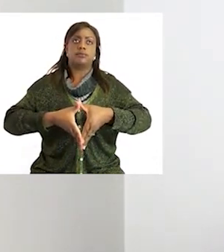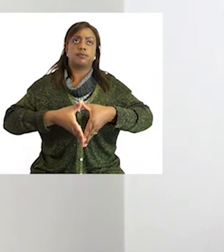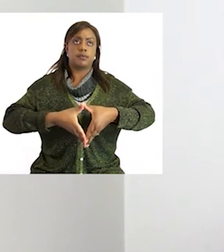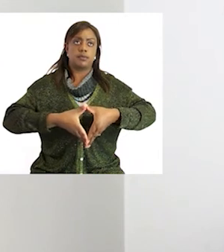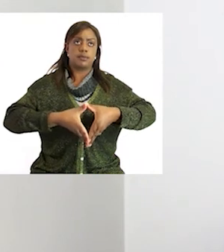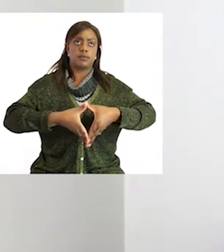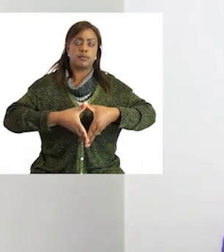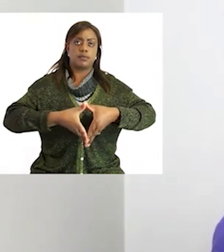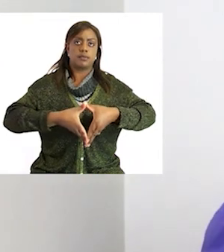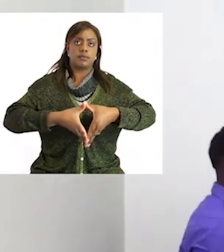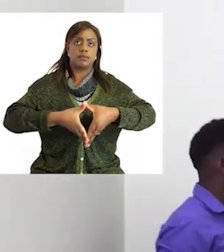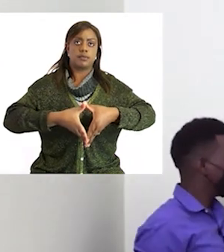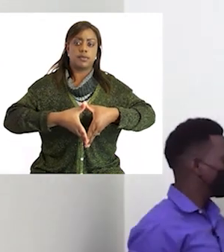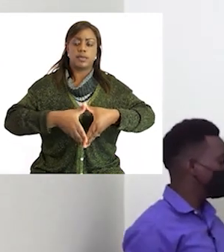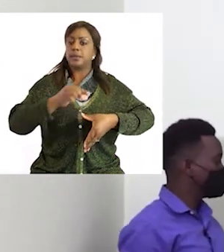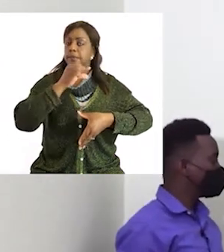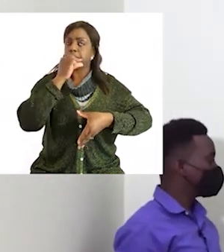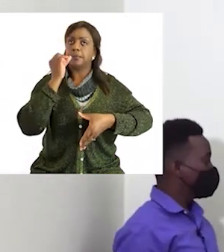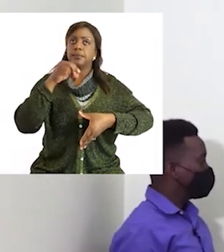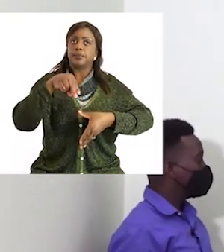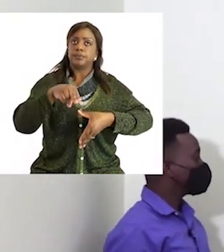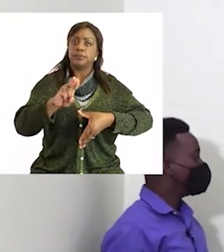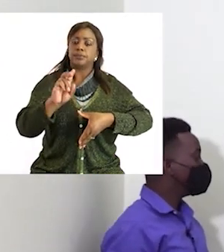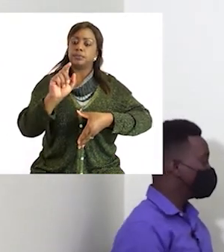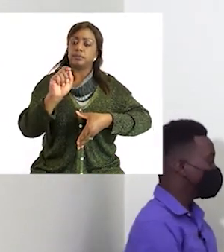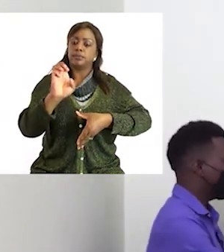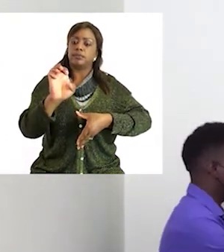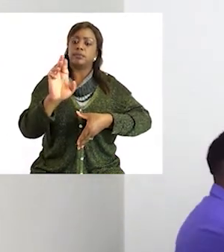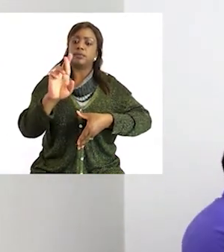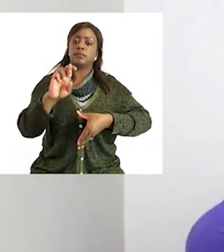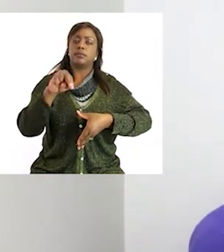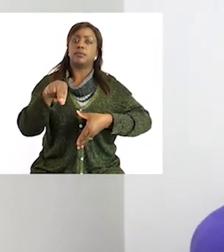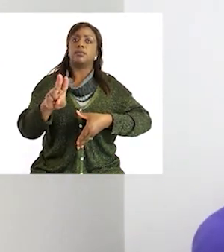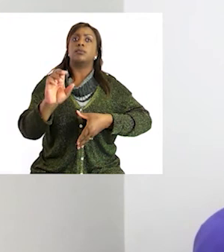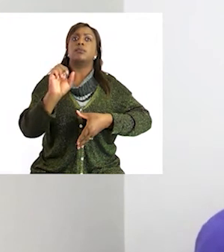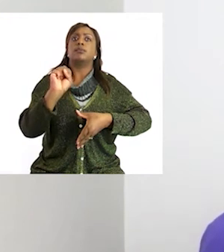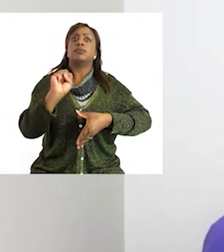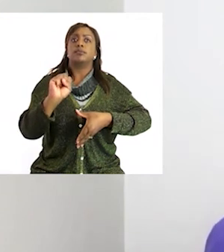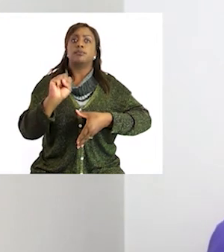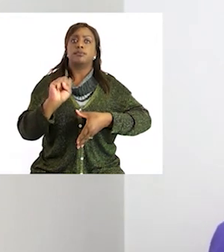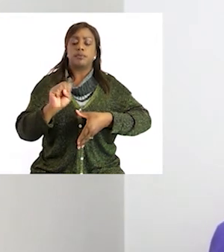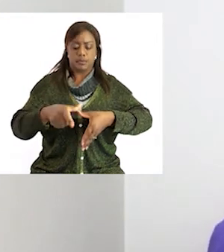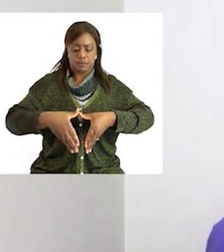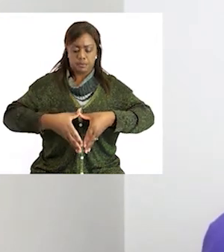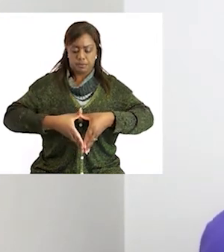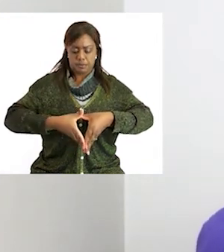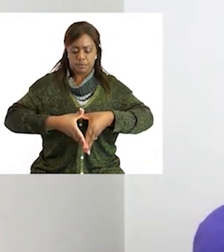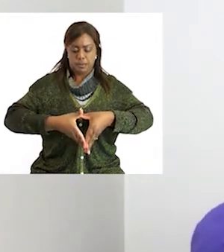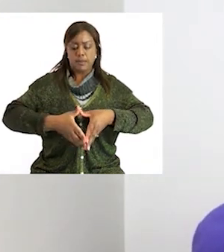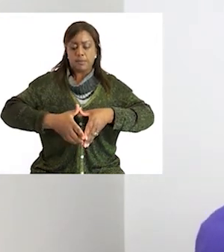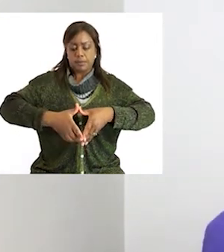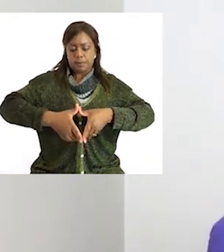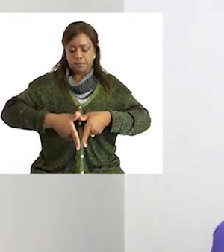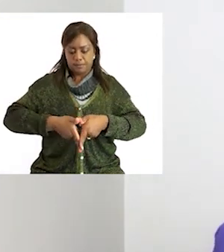uterus. Refer to it as the uterus, and from the uterus we have a structure responsible